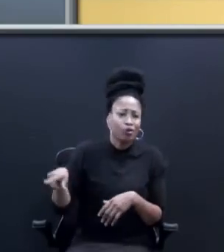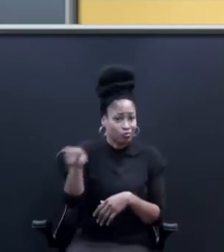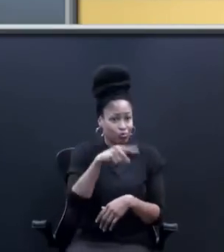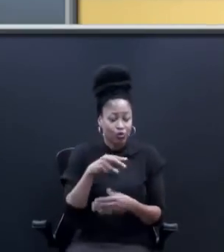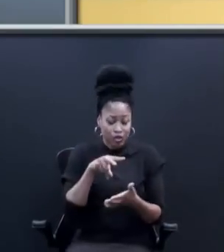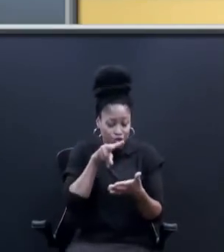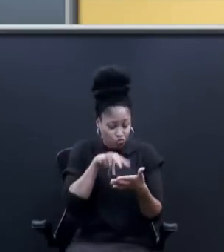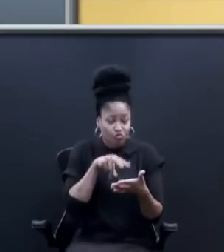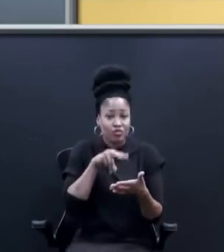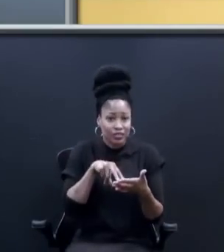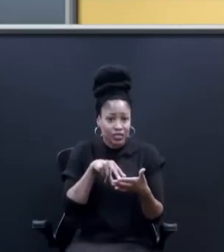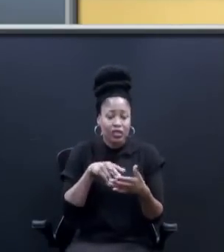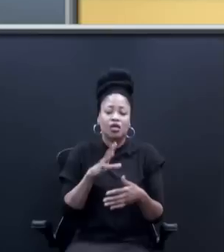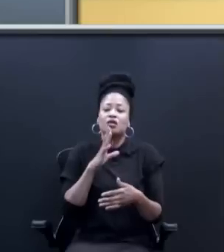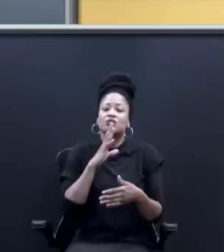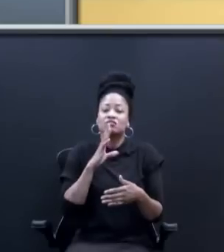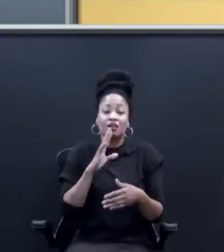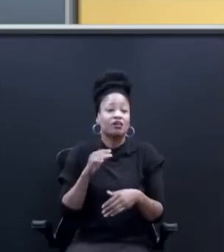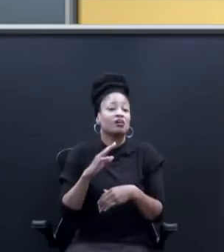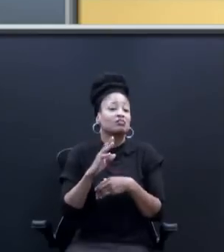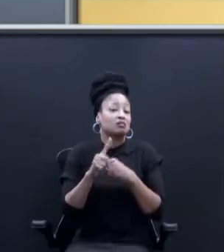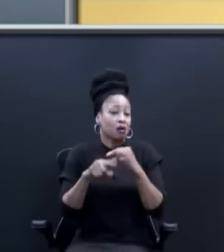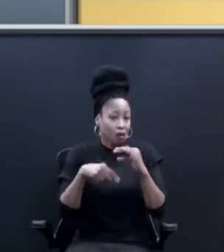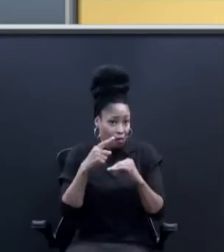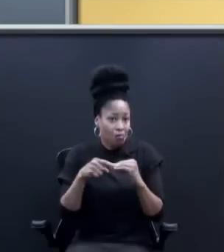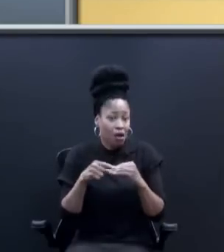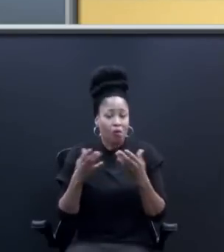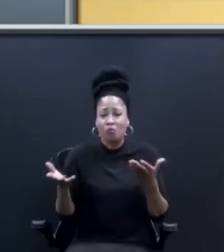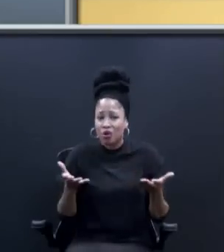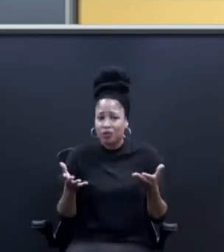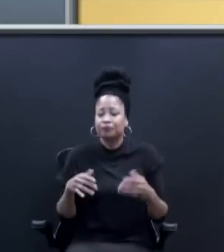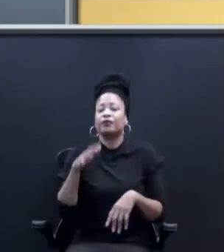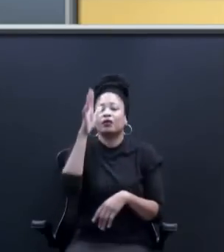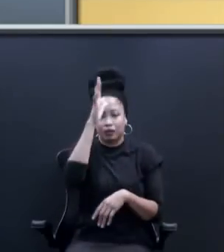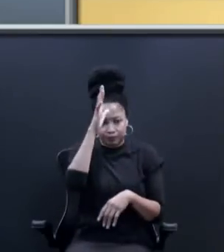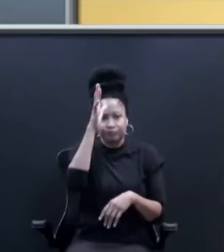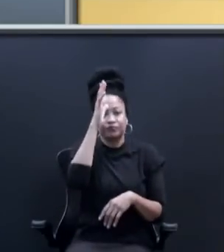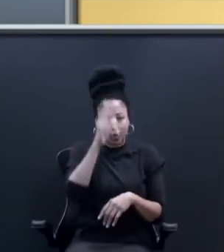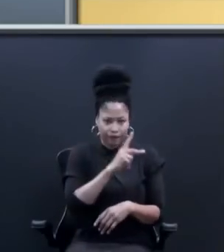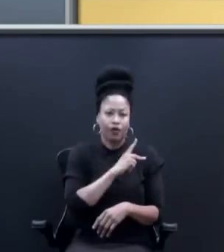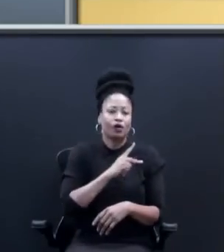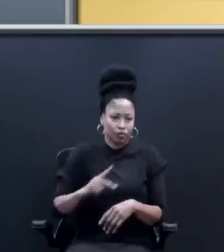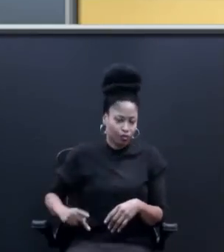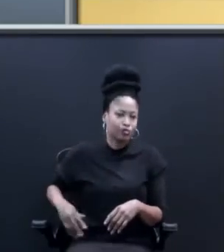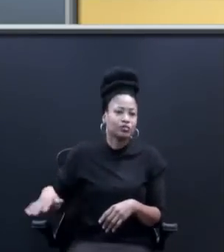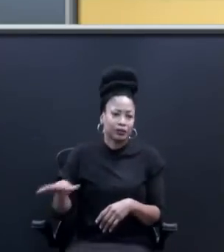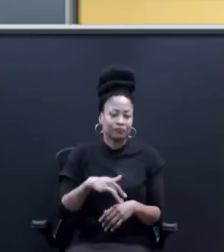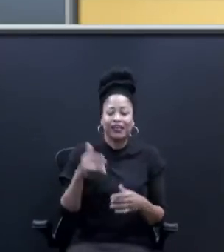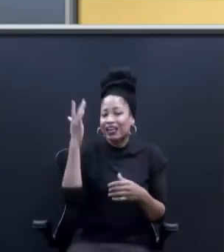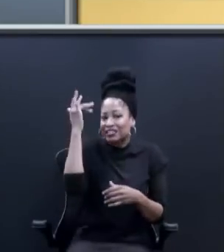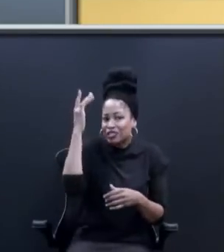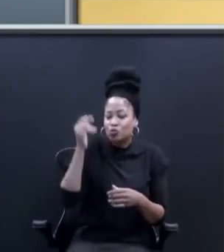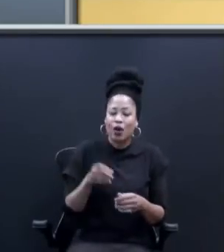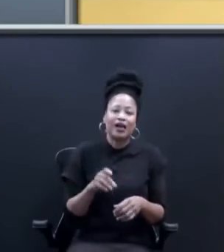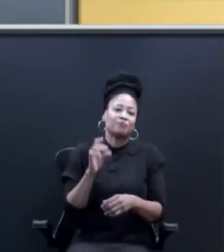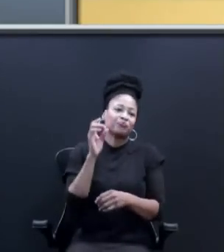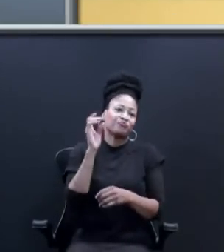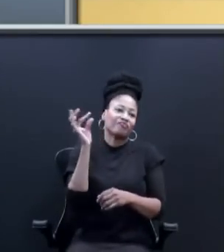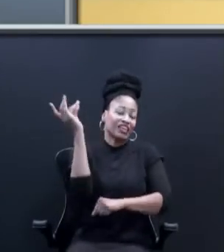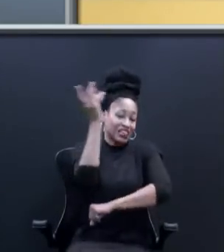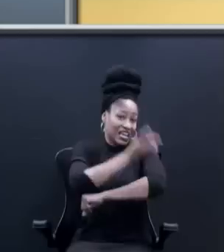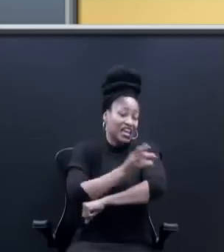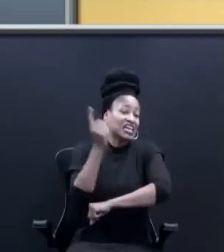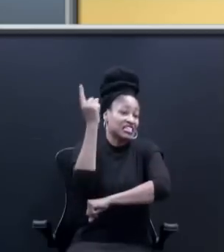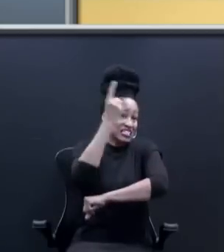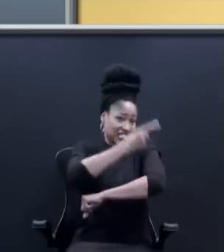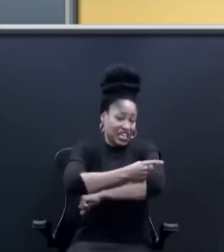kingdom. That's why that 8th day is called that great day of the